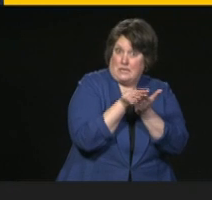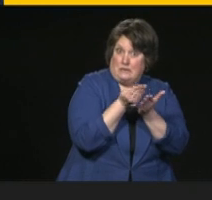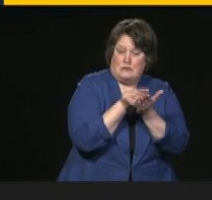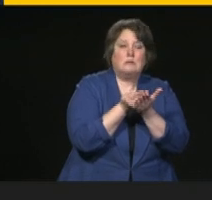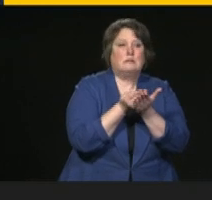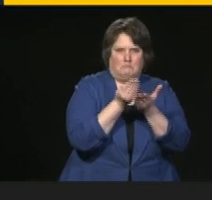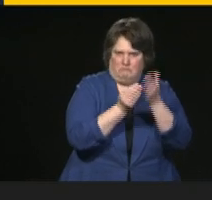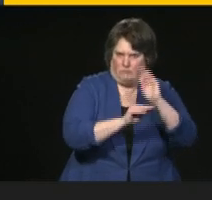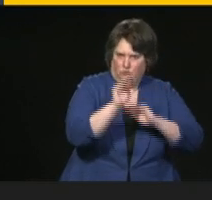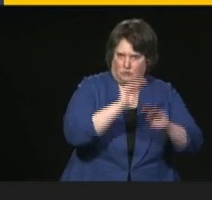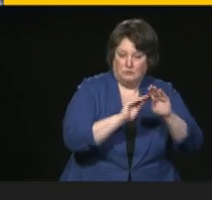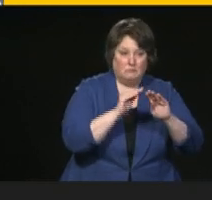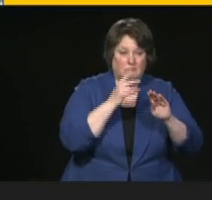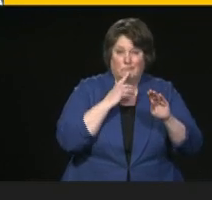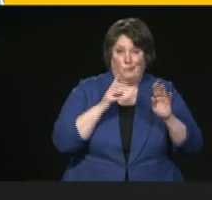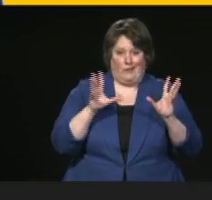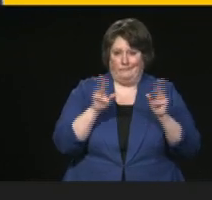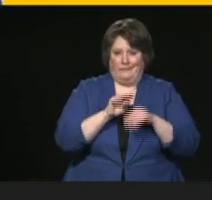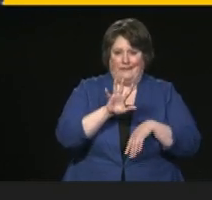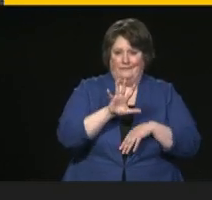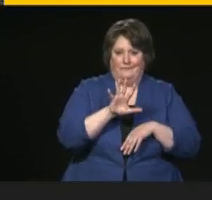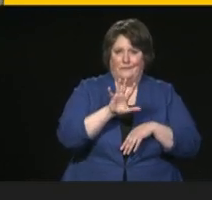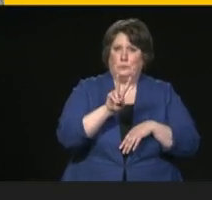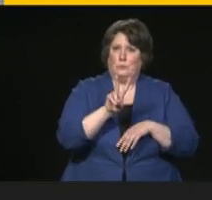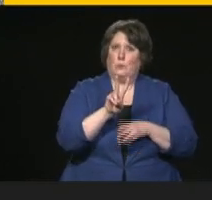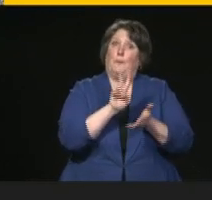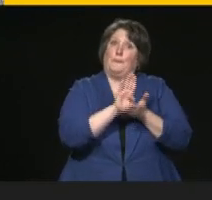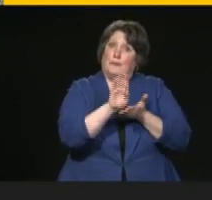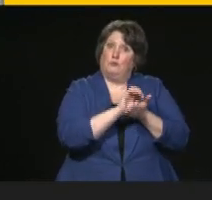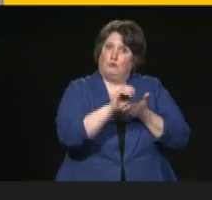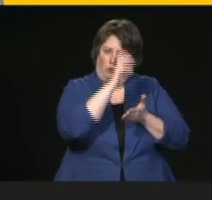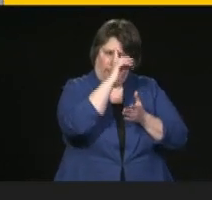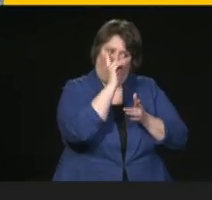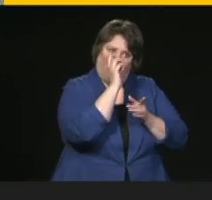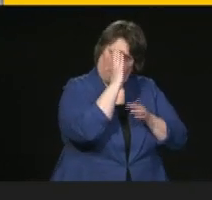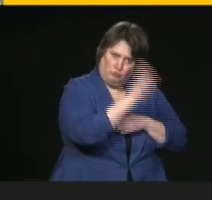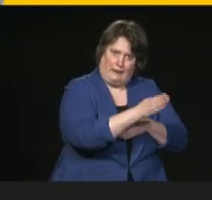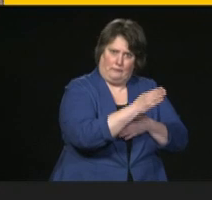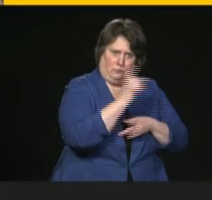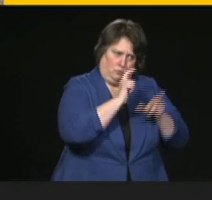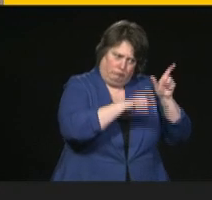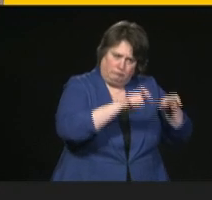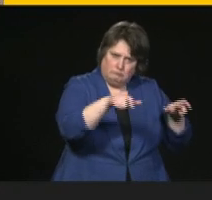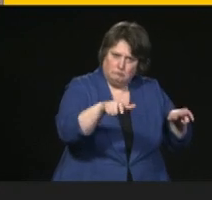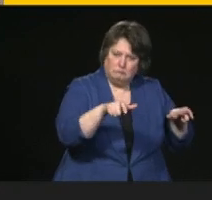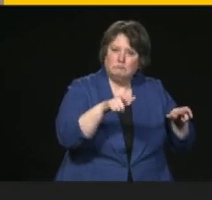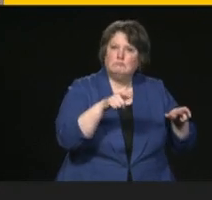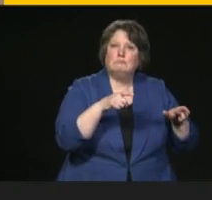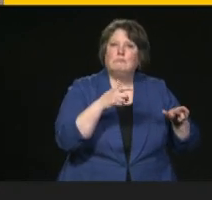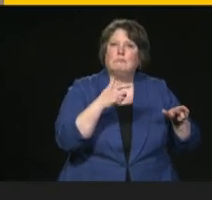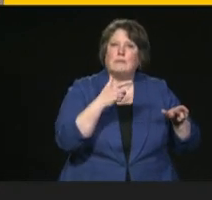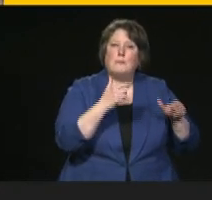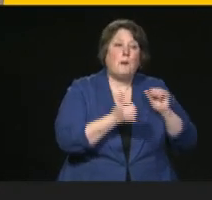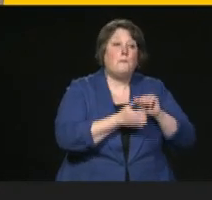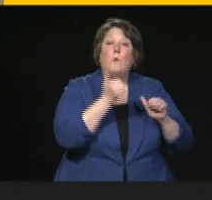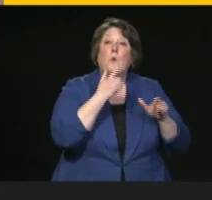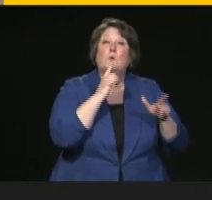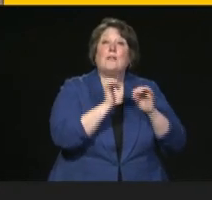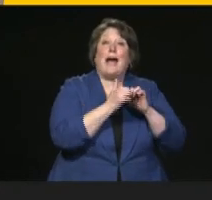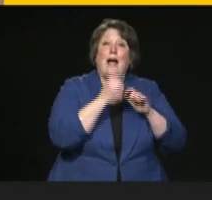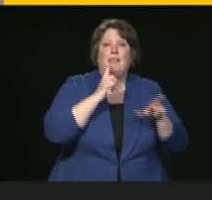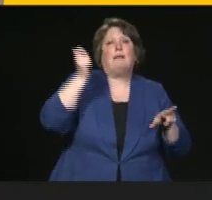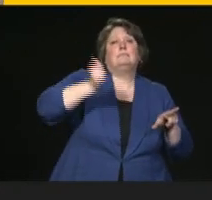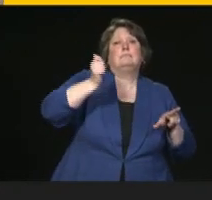measures to Canadians, primarily delivering money to people through the Canada Emergency Response Program, the benefit